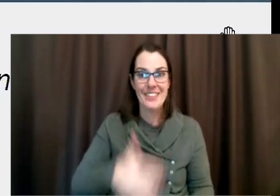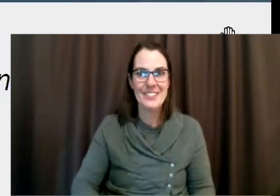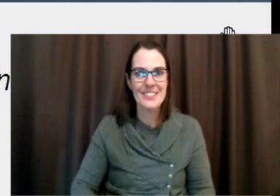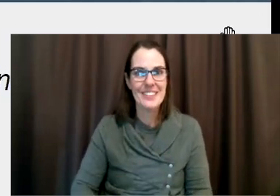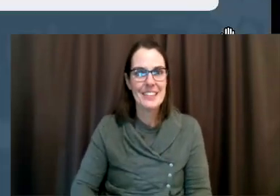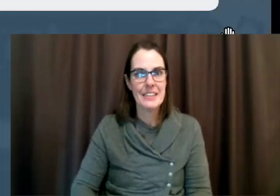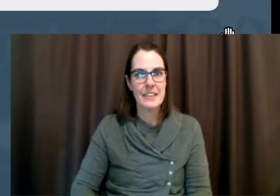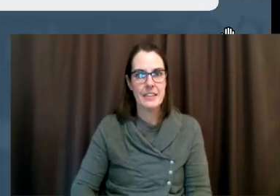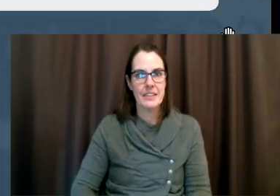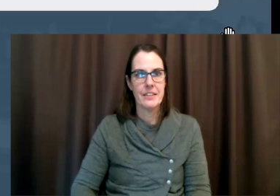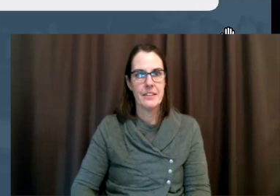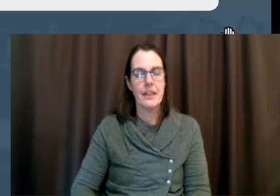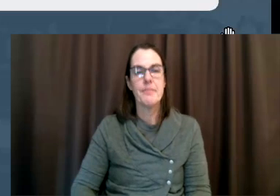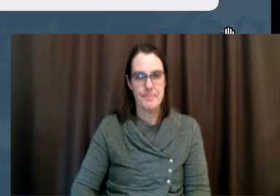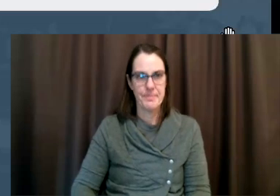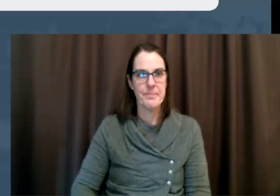to the session